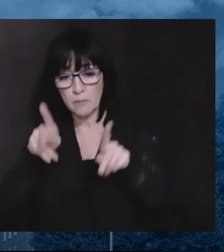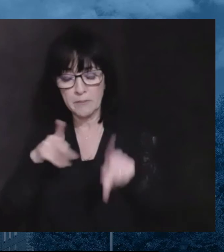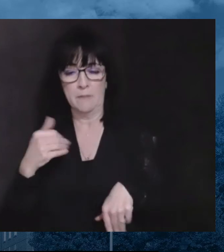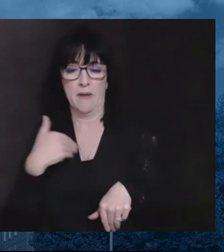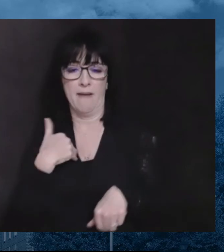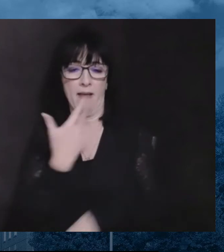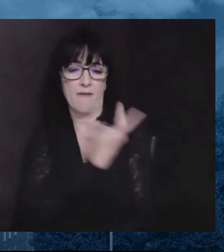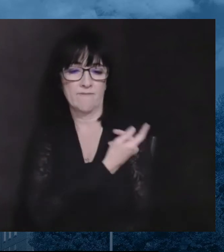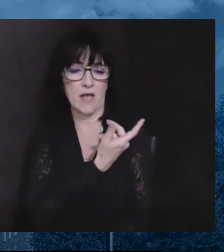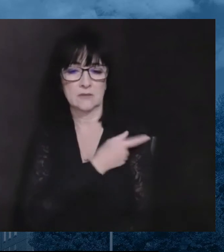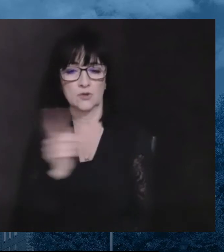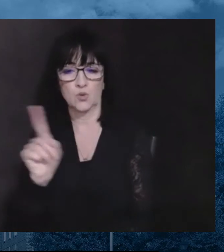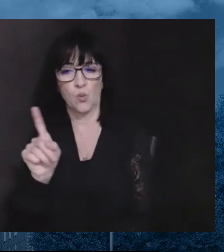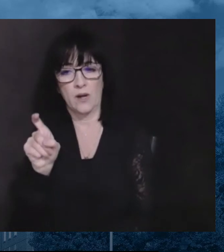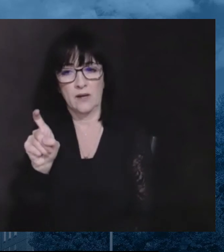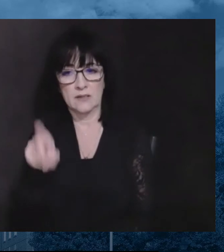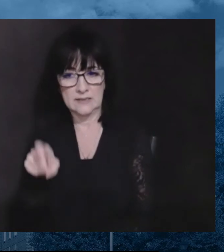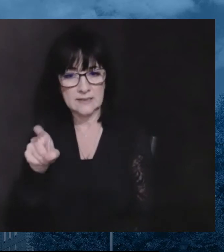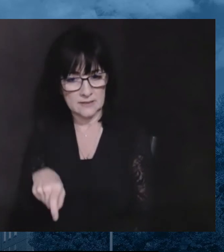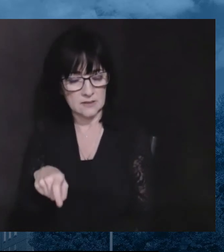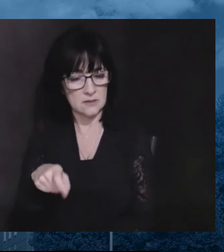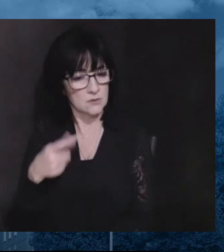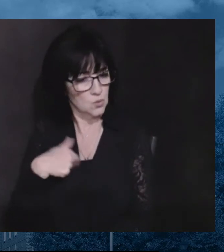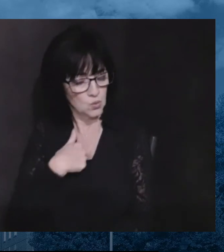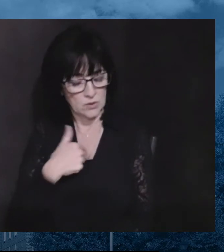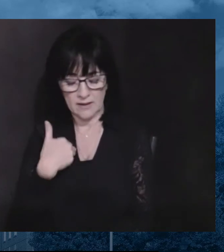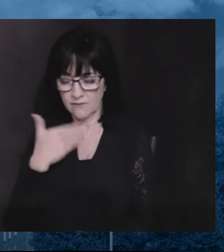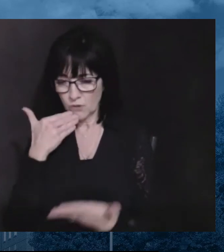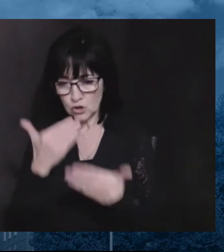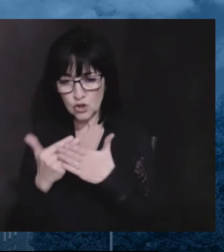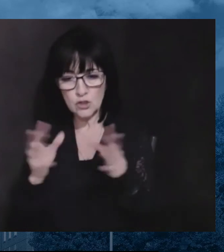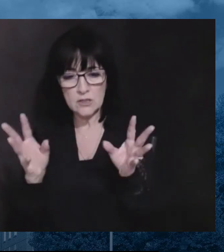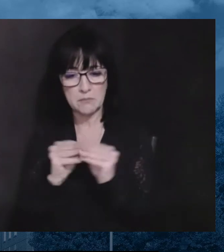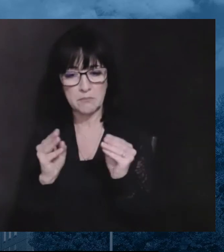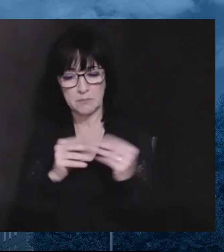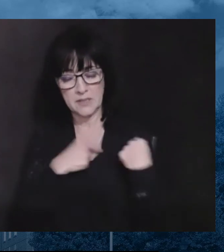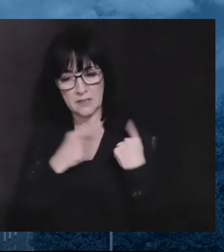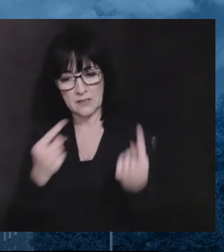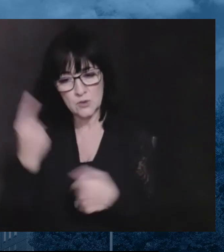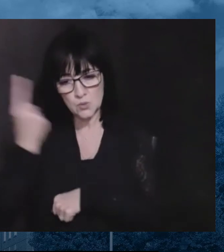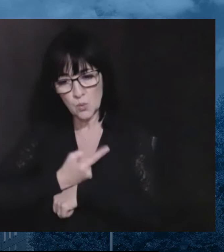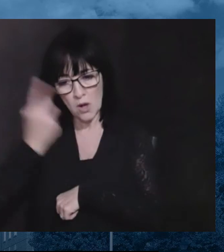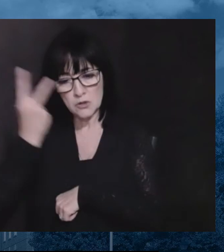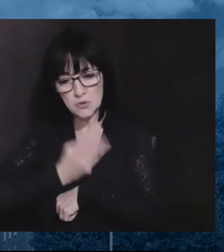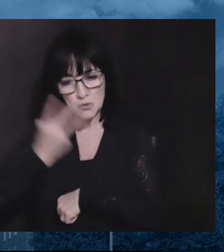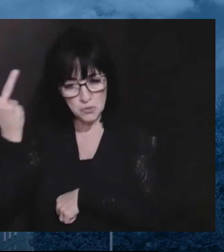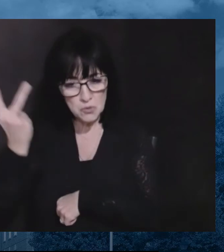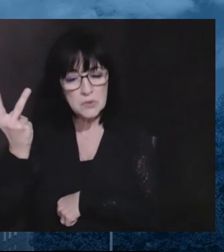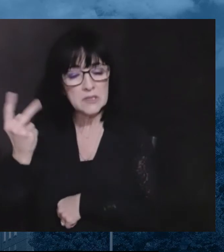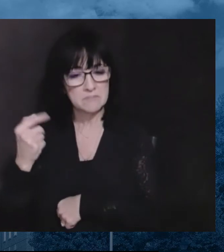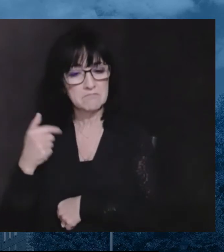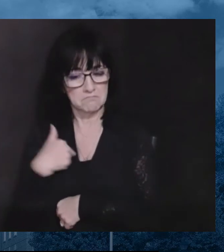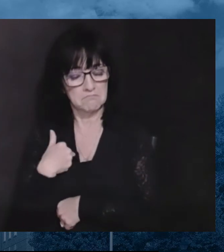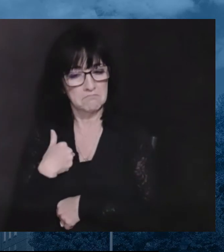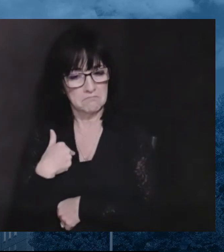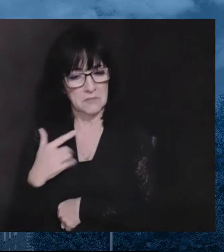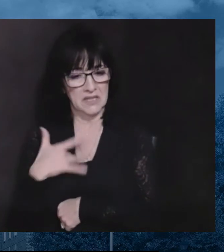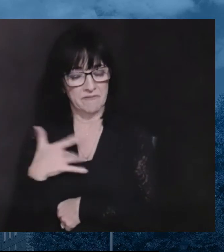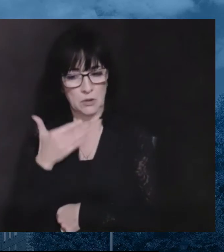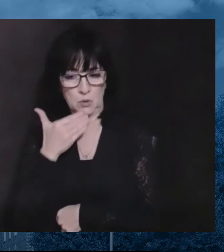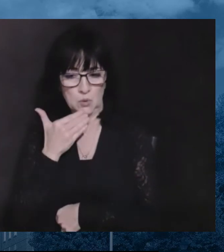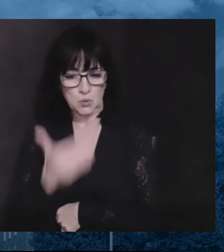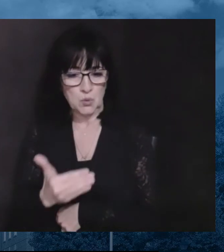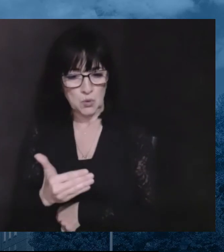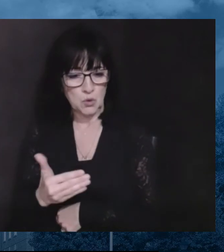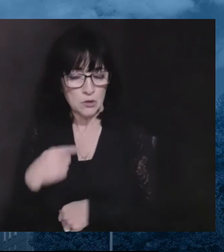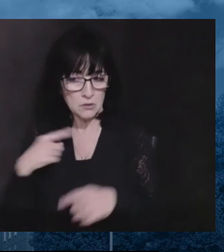had a couple of really good meetings with our hospital partners over the last 2 days, and I'm encouraged by what I'm hearing. And